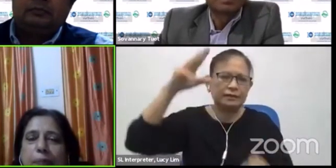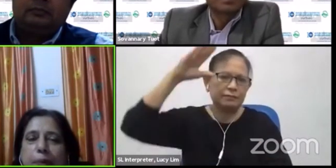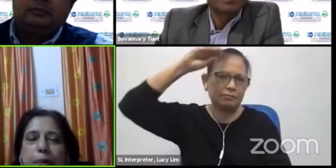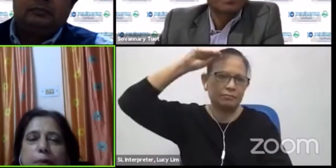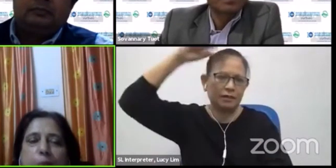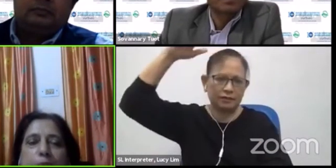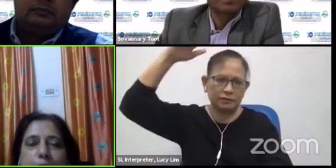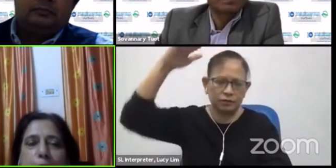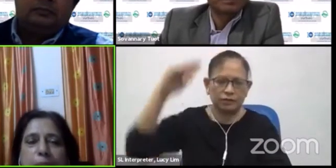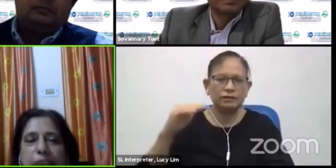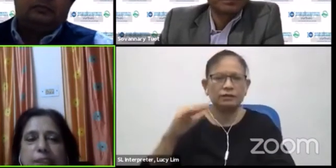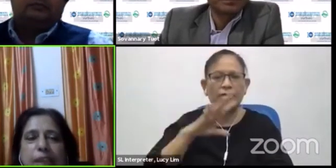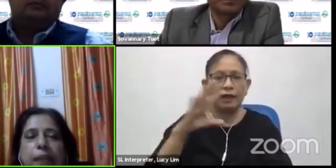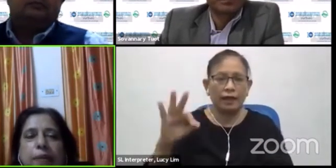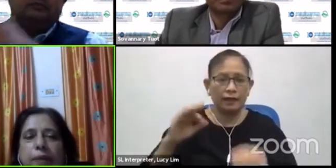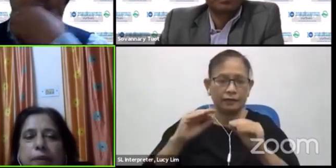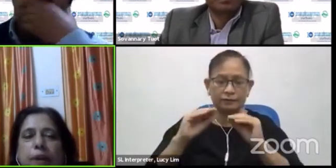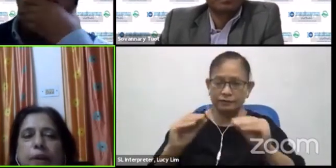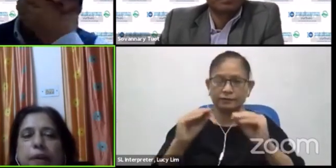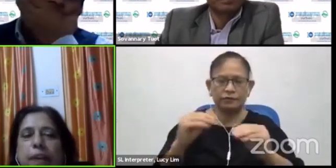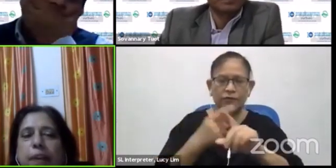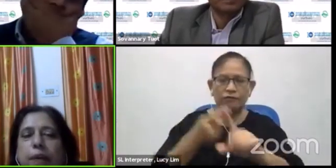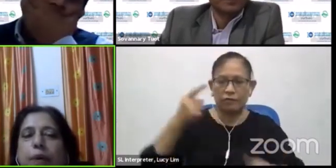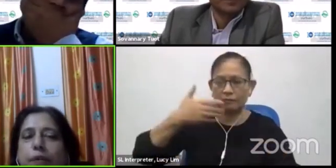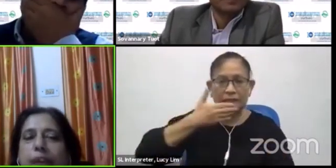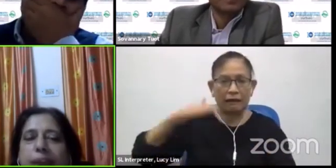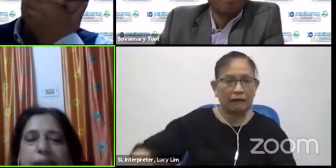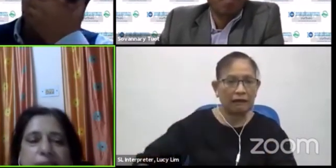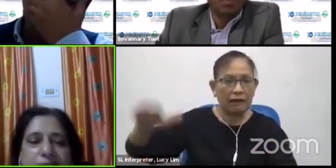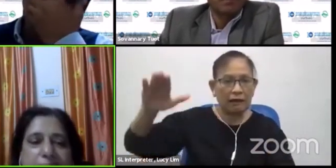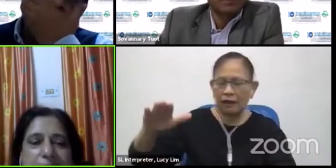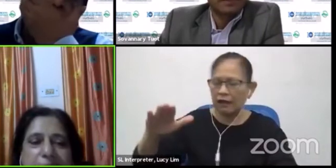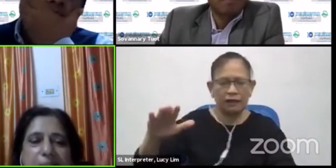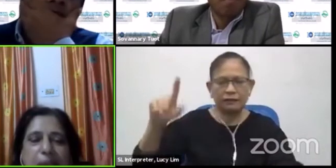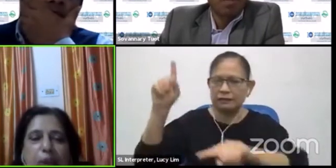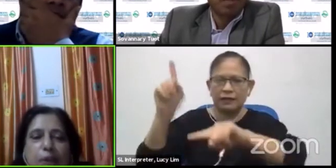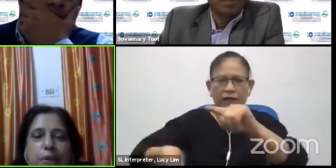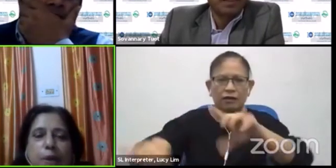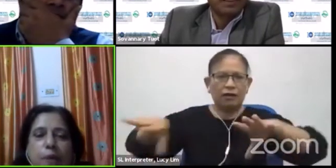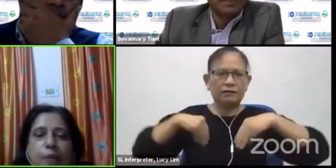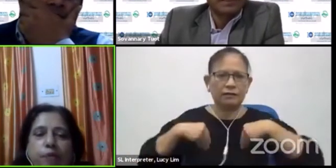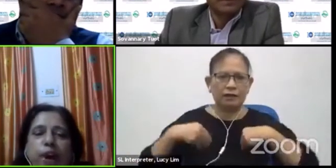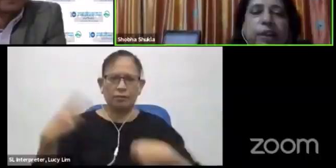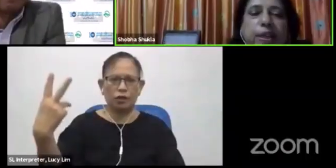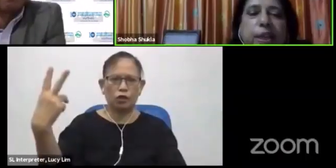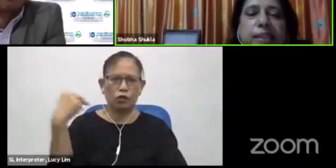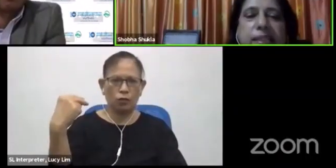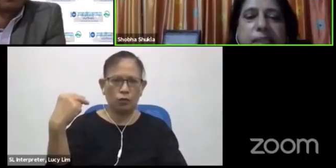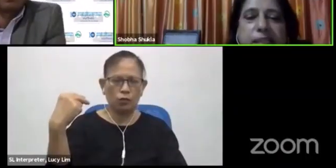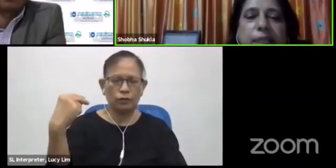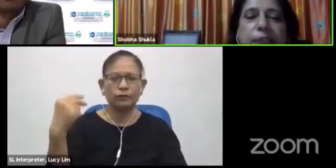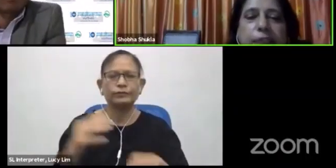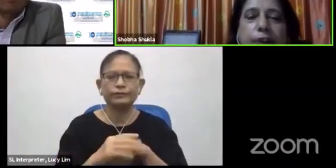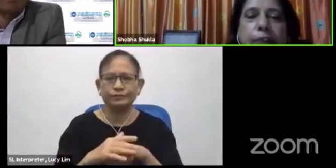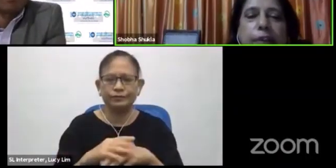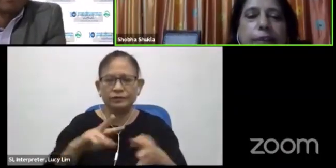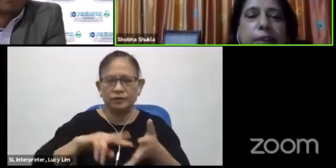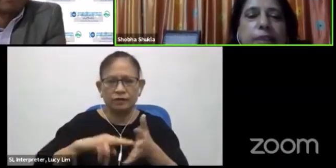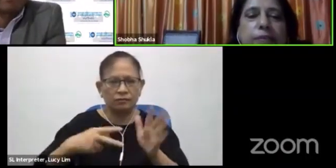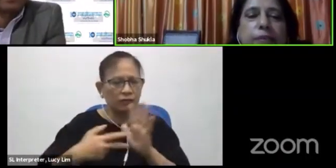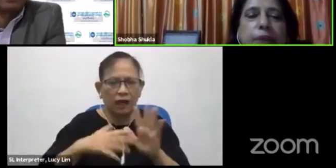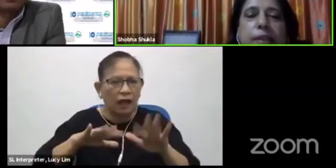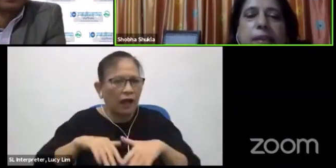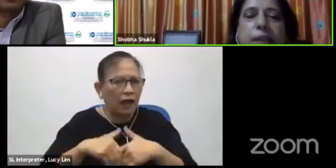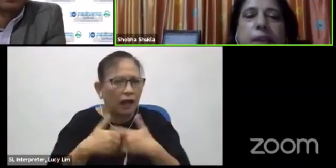are taught from the very childhood not to take no for an answer. So what is the way forward for